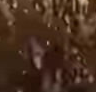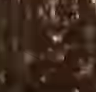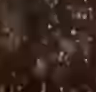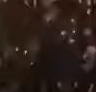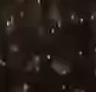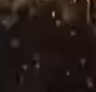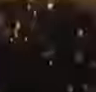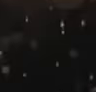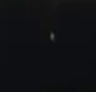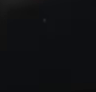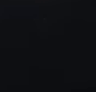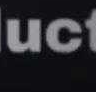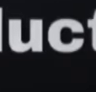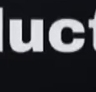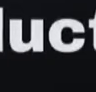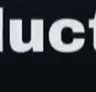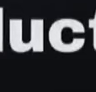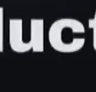to them. Ivory concert.